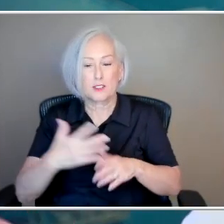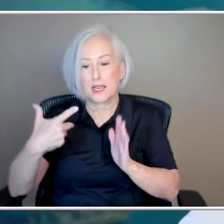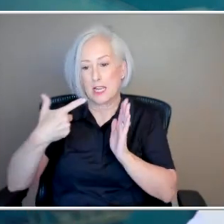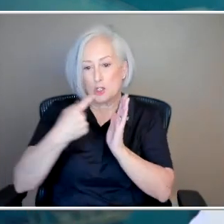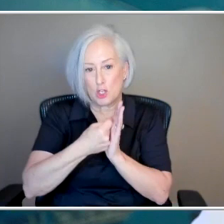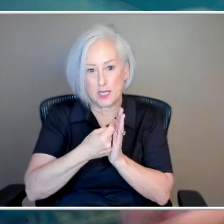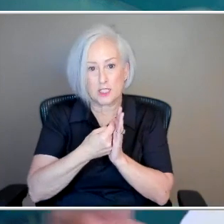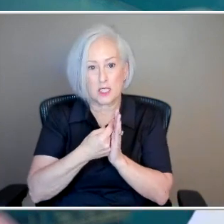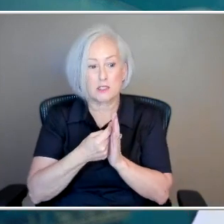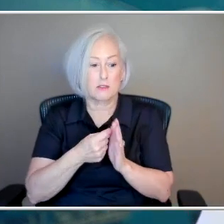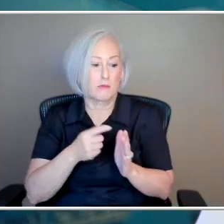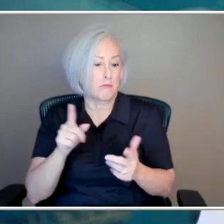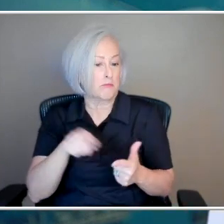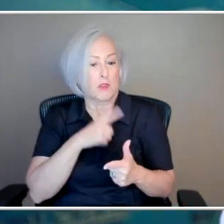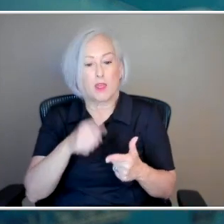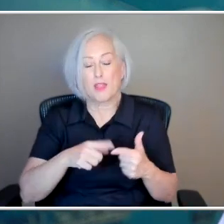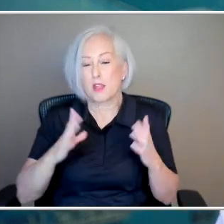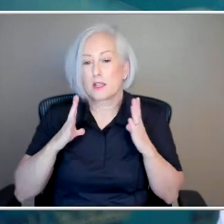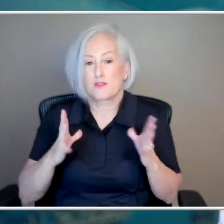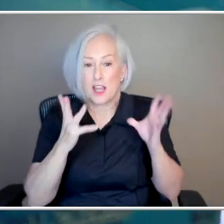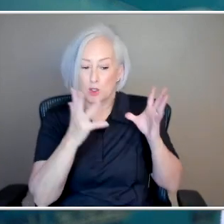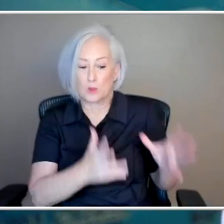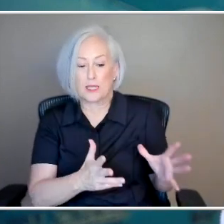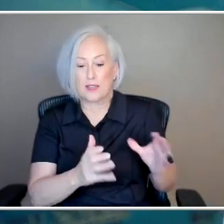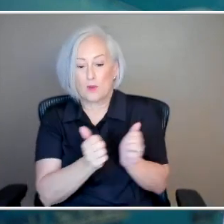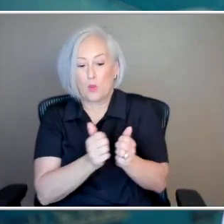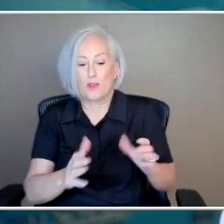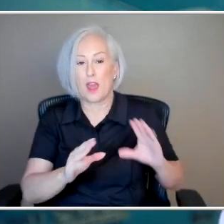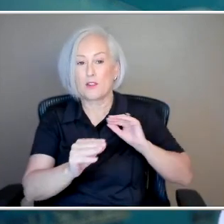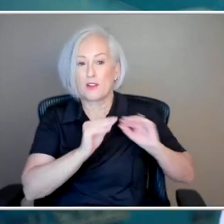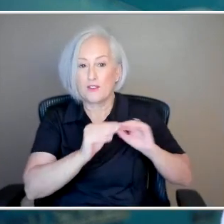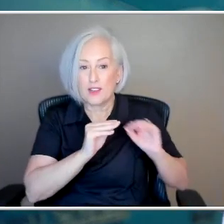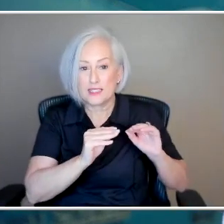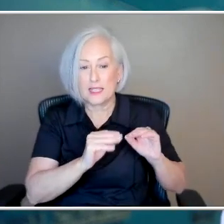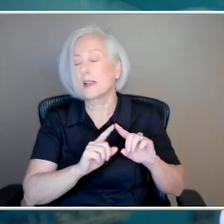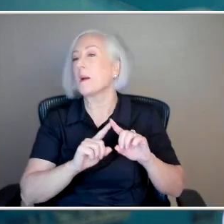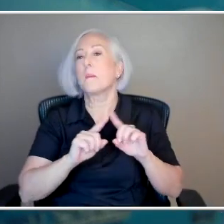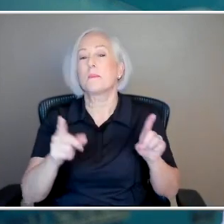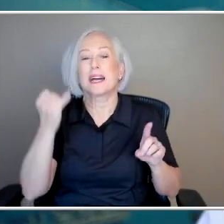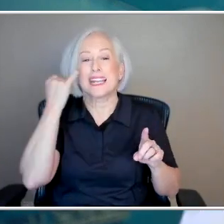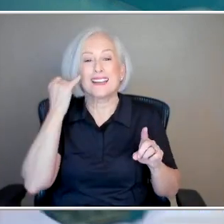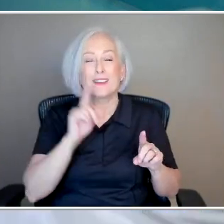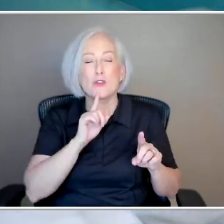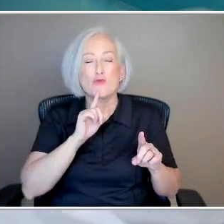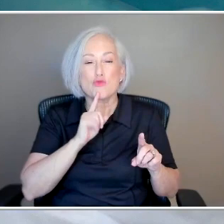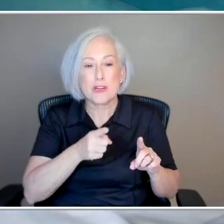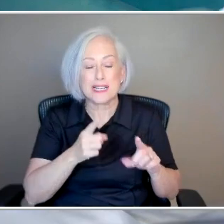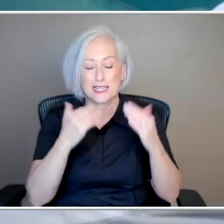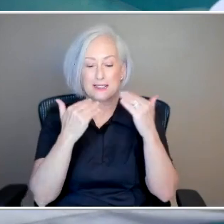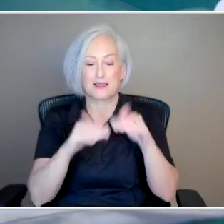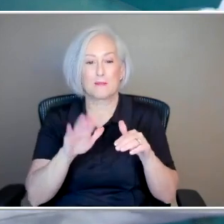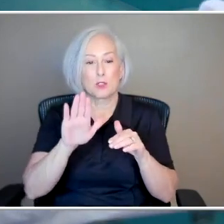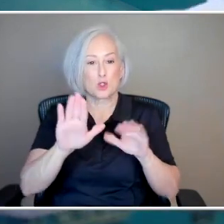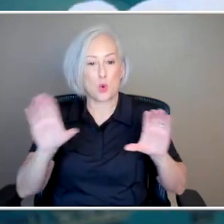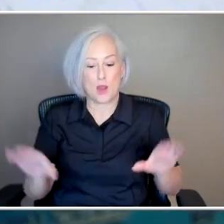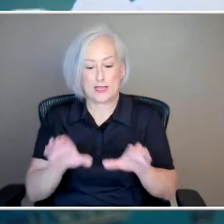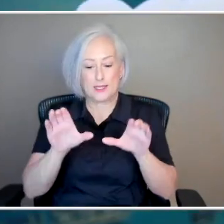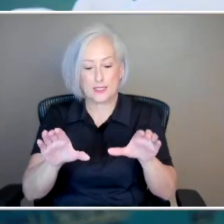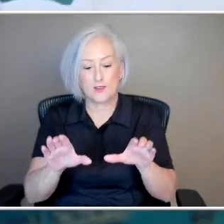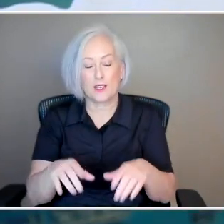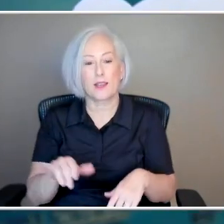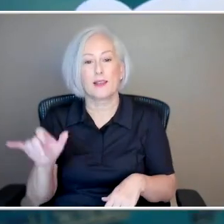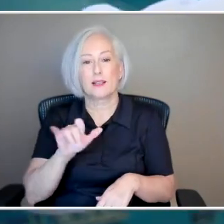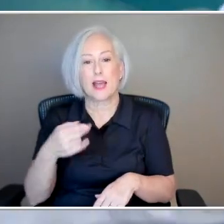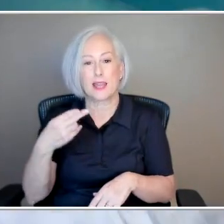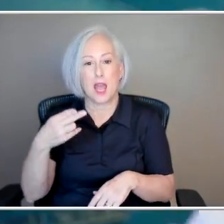okay to leave it and not fix it. But if it's significantly activity limiting, whether you're a high school,